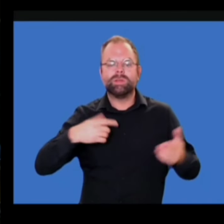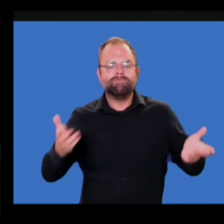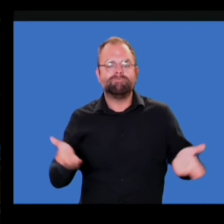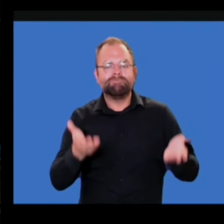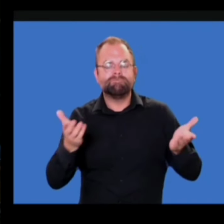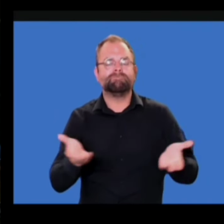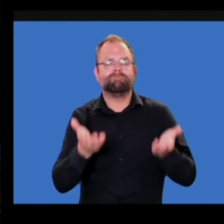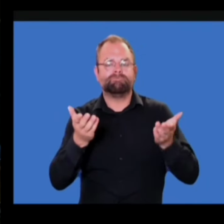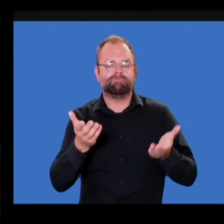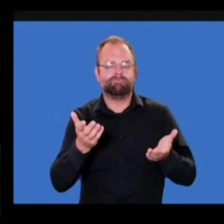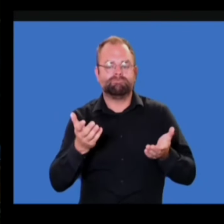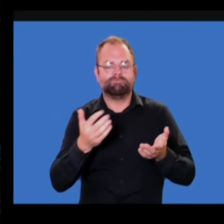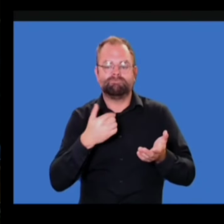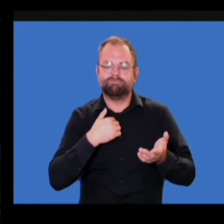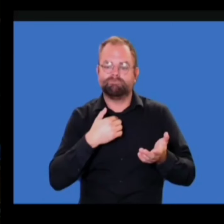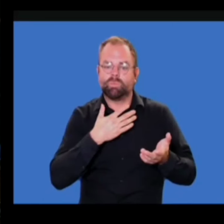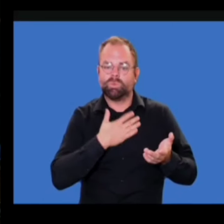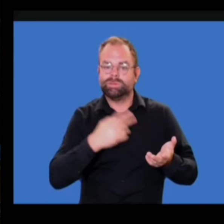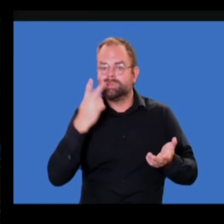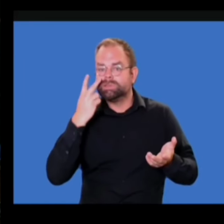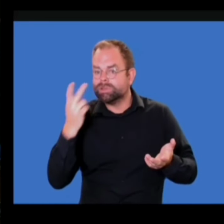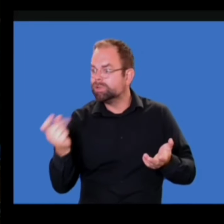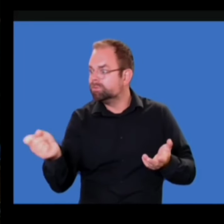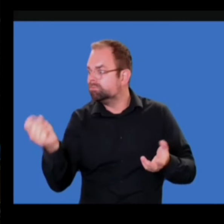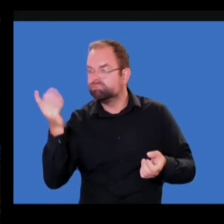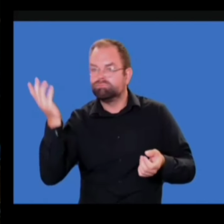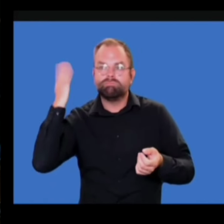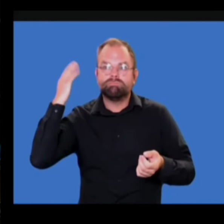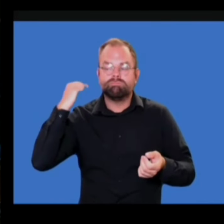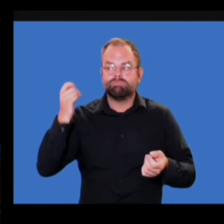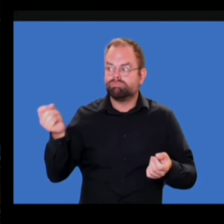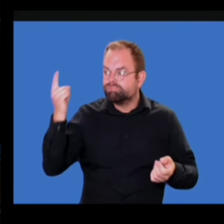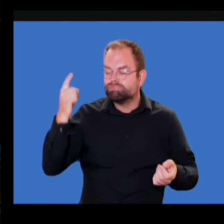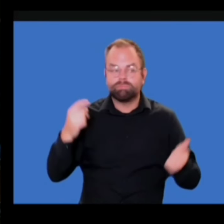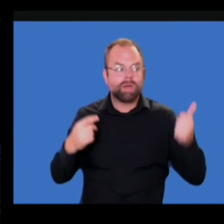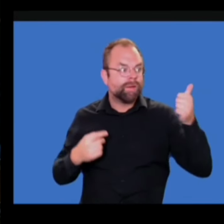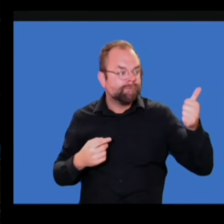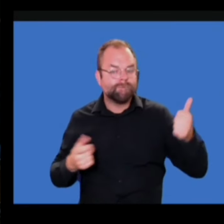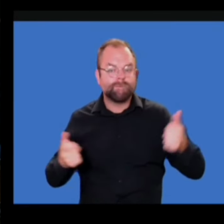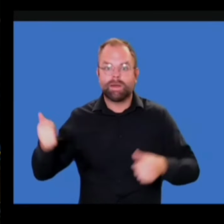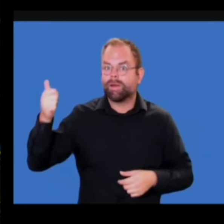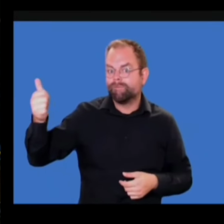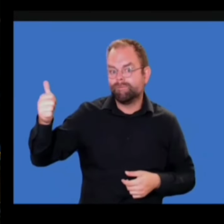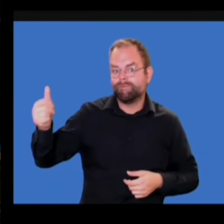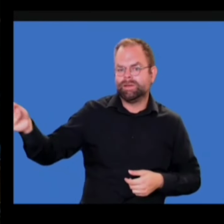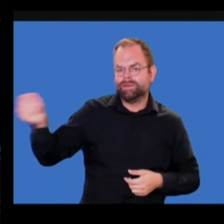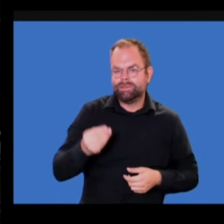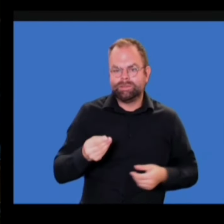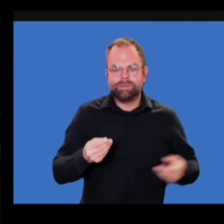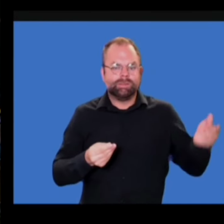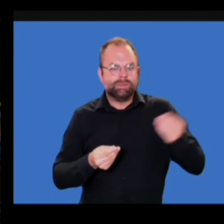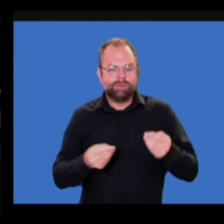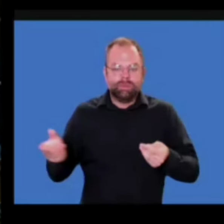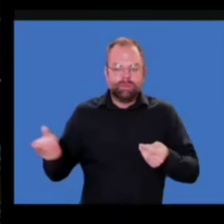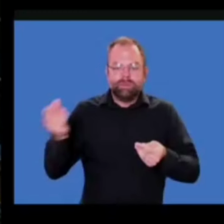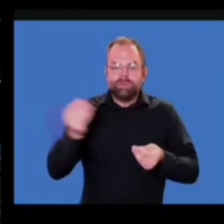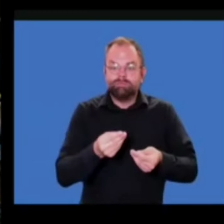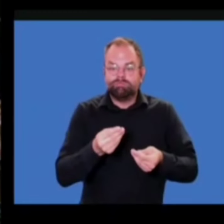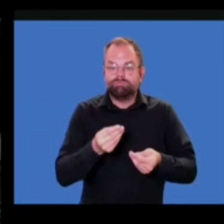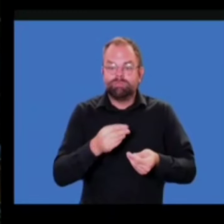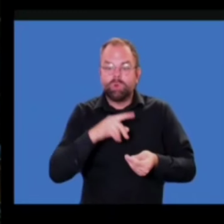prevention and resolution, including the African Union's effort in peacekeeping and mediation across the